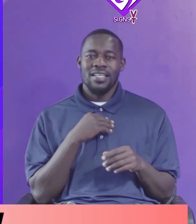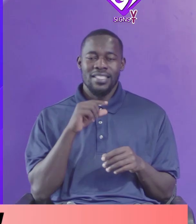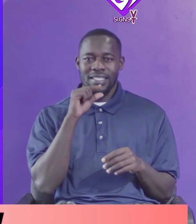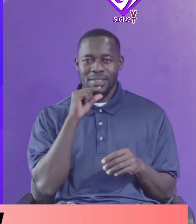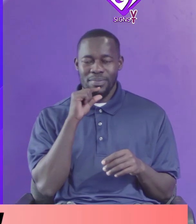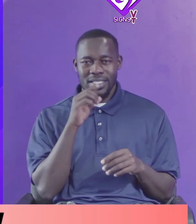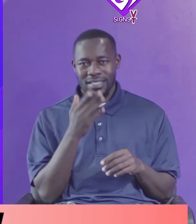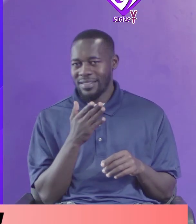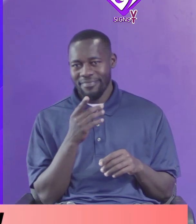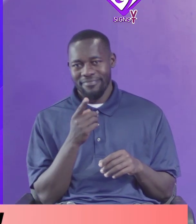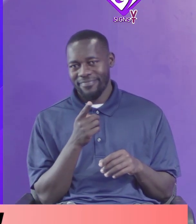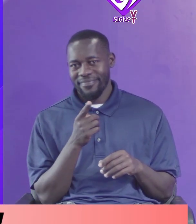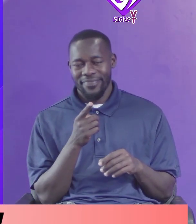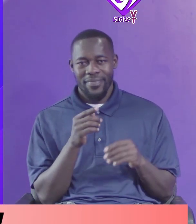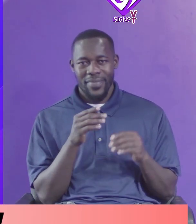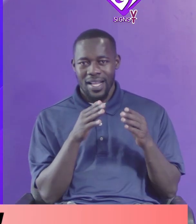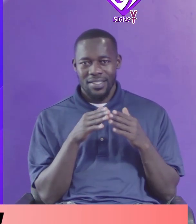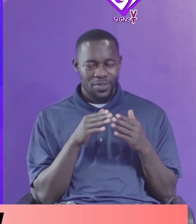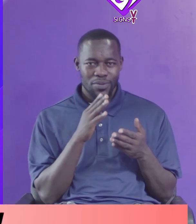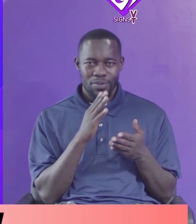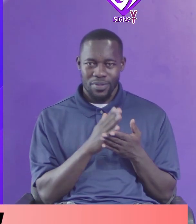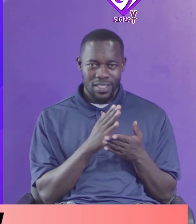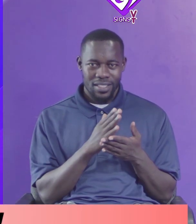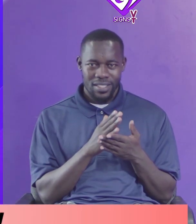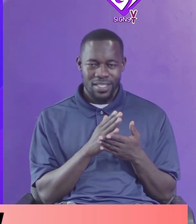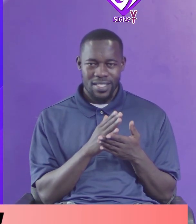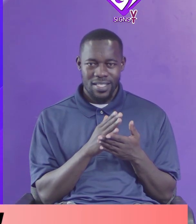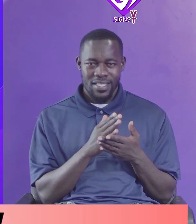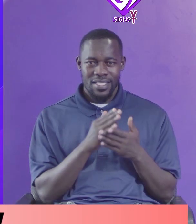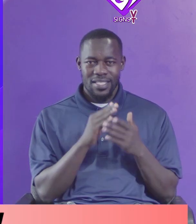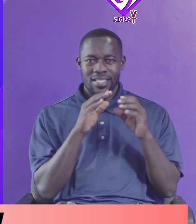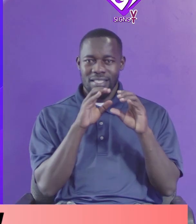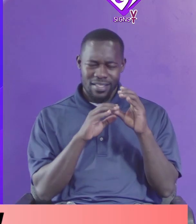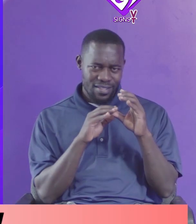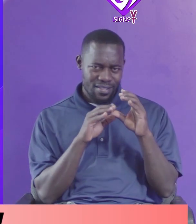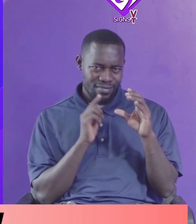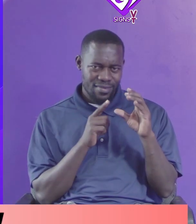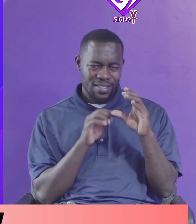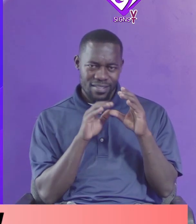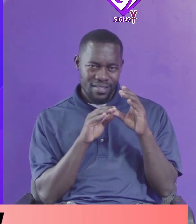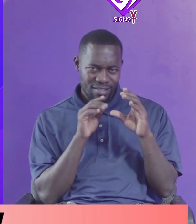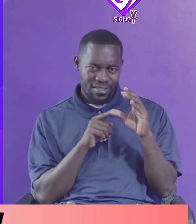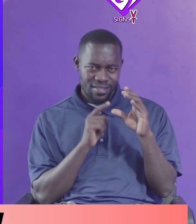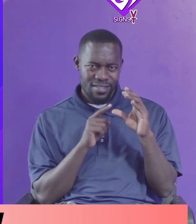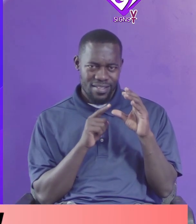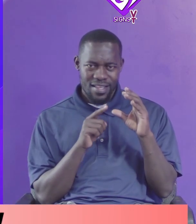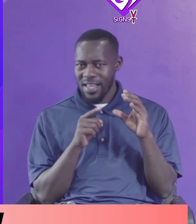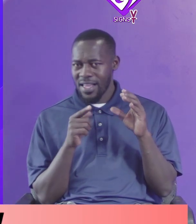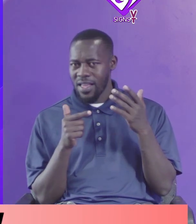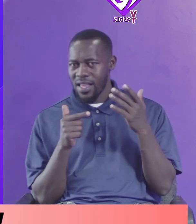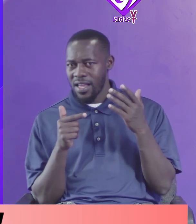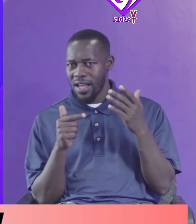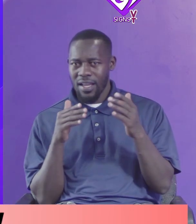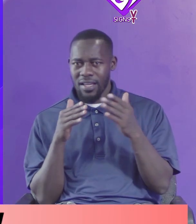mean, yes, Arsenal, very formidable side. When you look at Chelsea, 3-0 against Wolves at home,